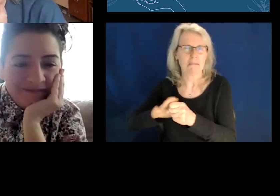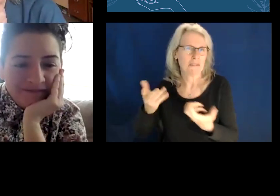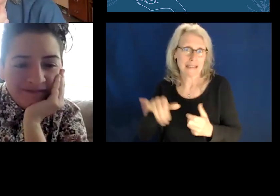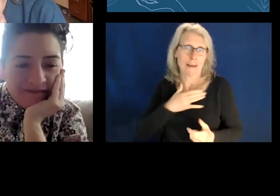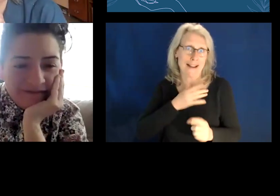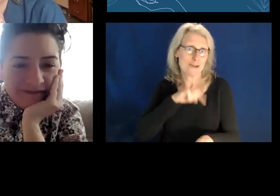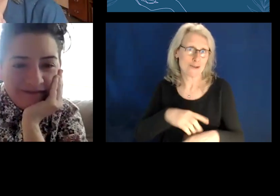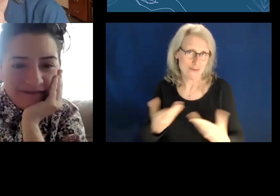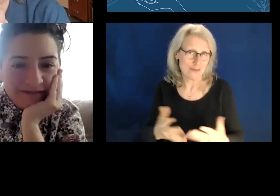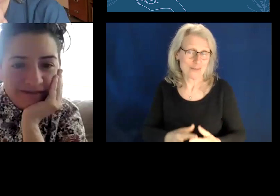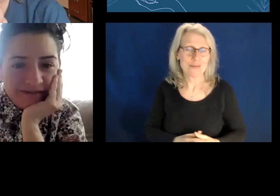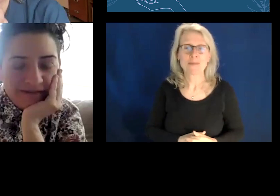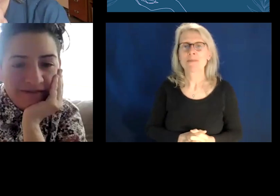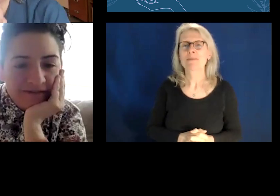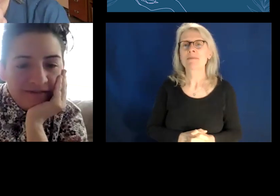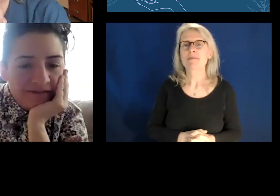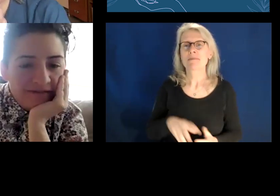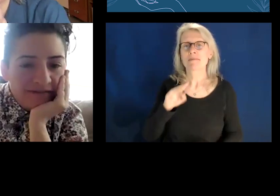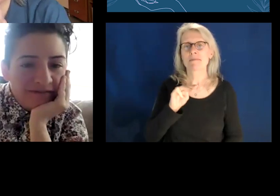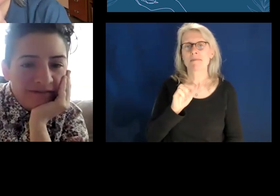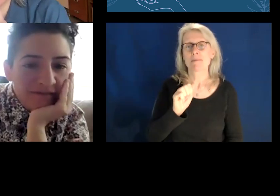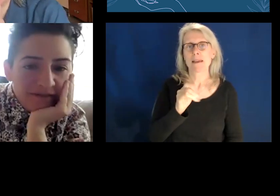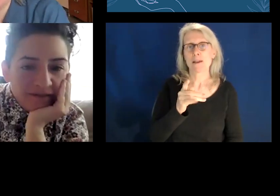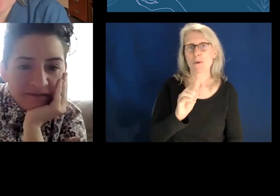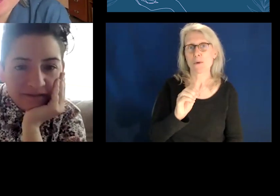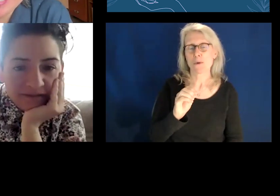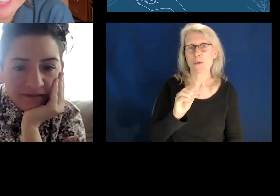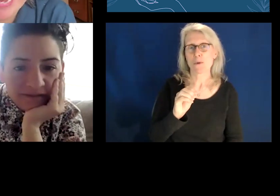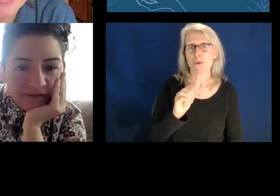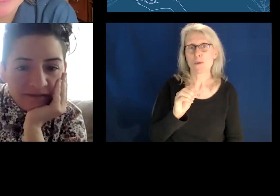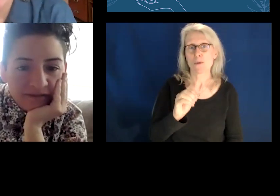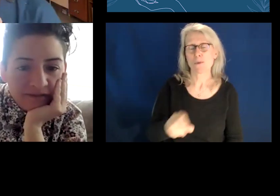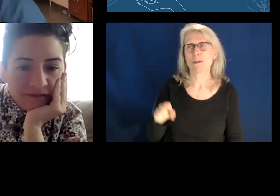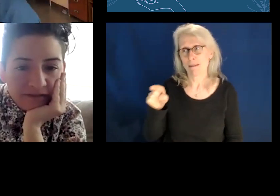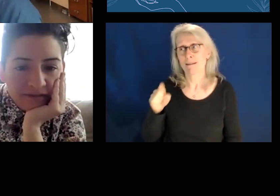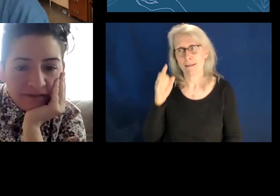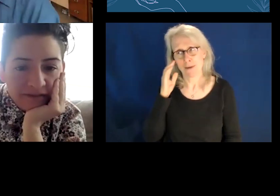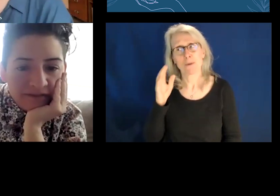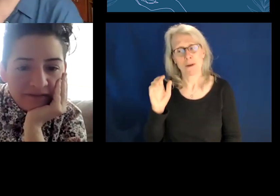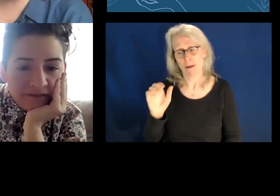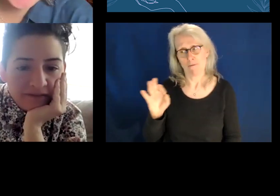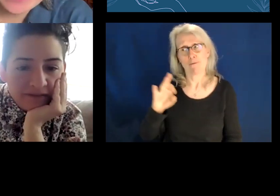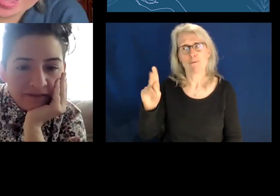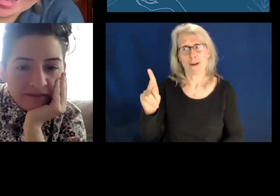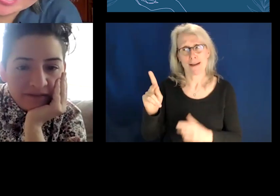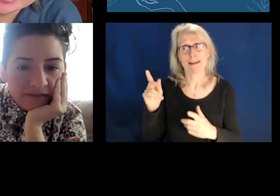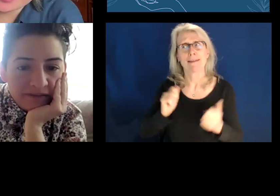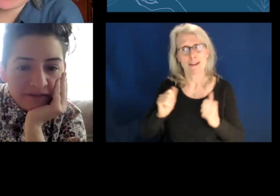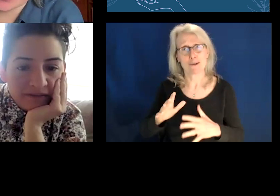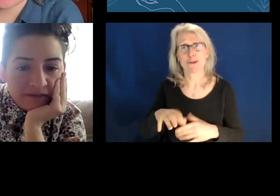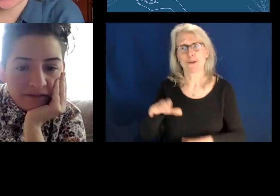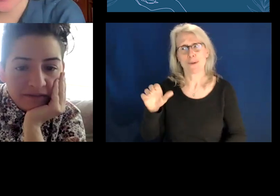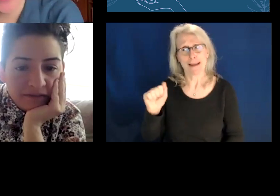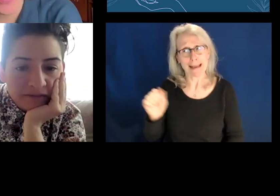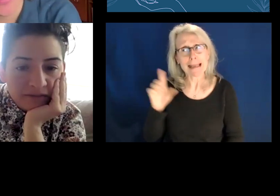That's great. I also wonder too, you know, because you are a very busy AD and wear lots of hats